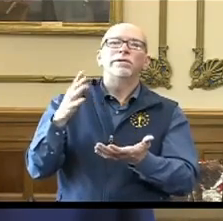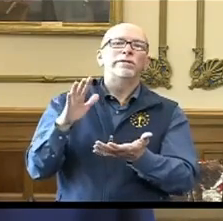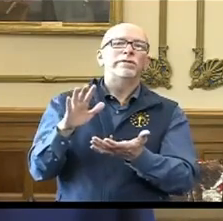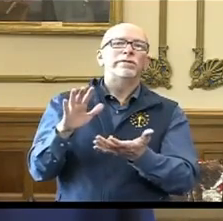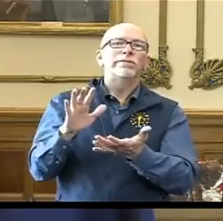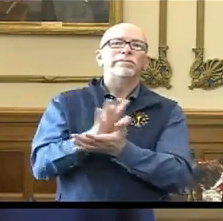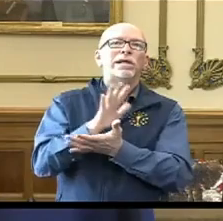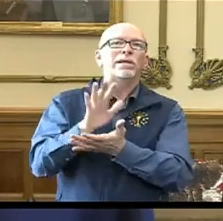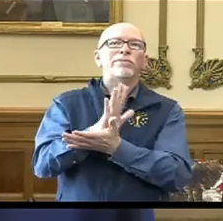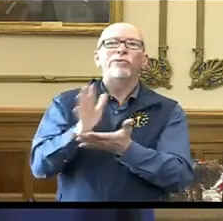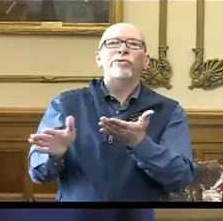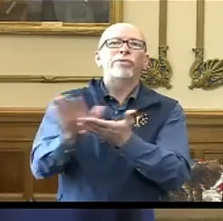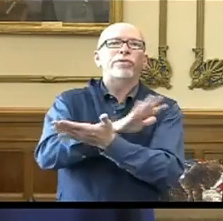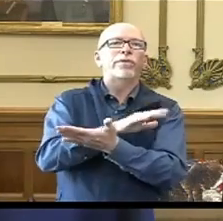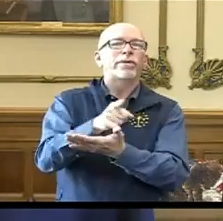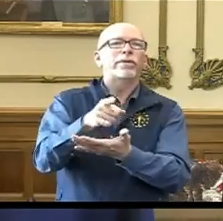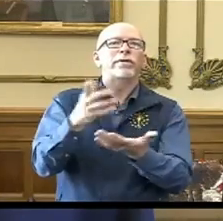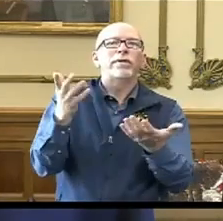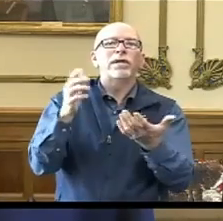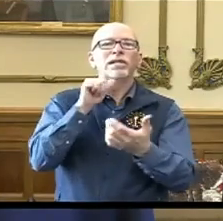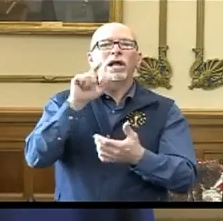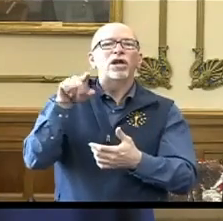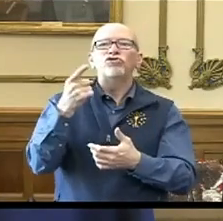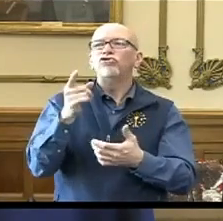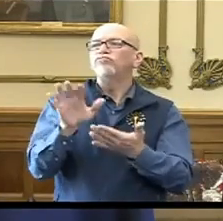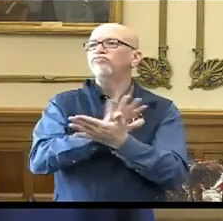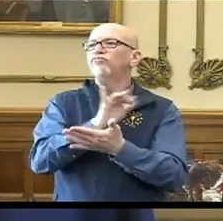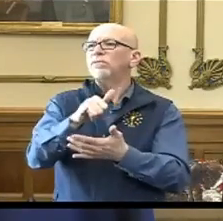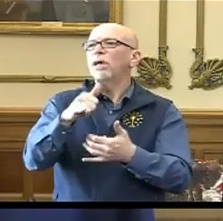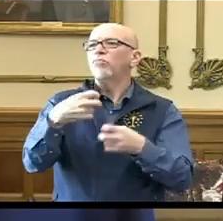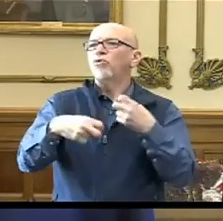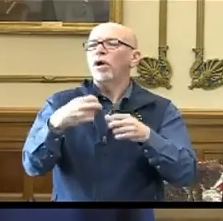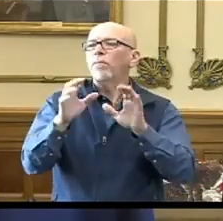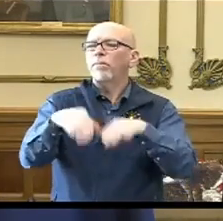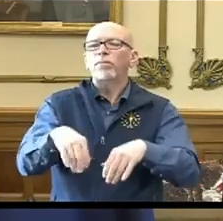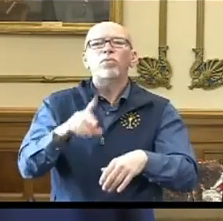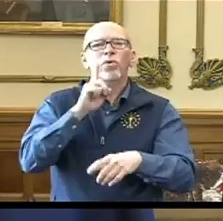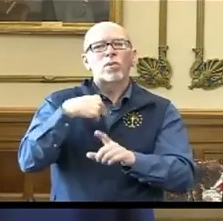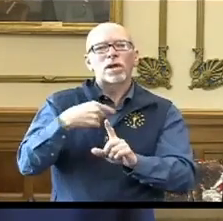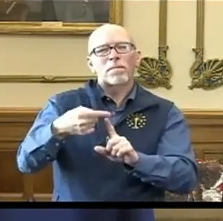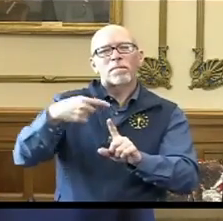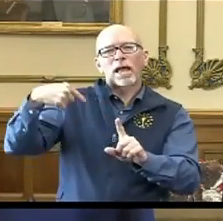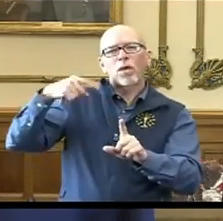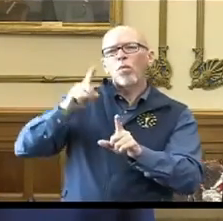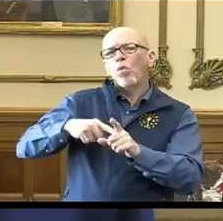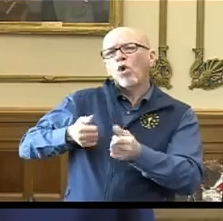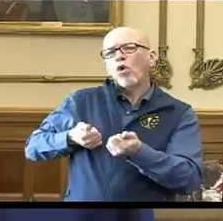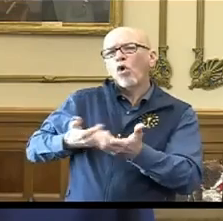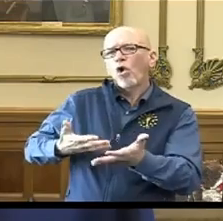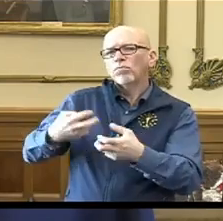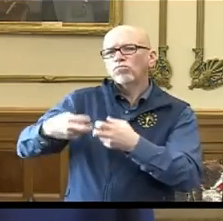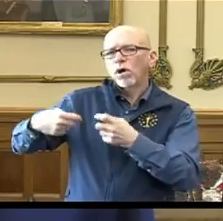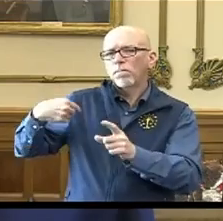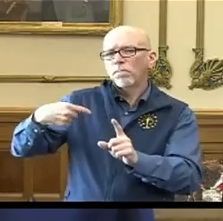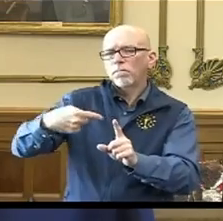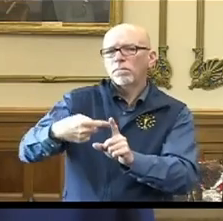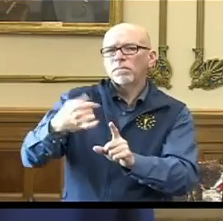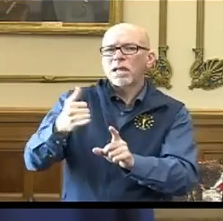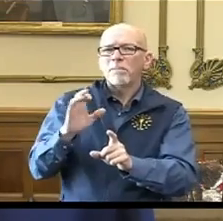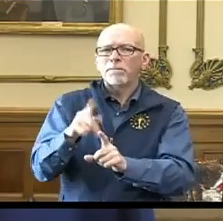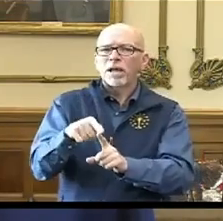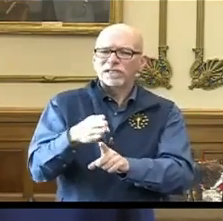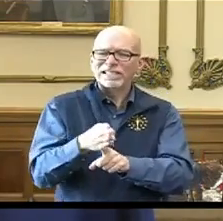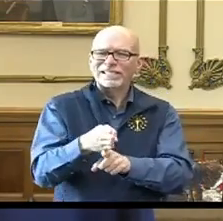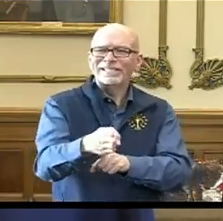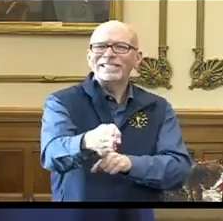temporary problem. This is getting right at the root of what caused this derailment and now getting us back on track and